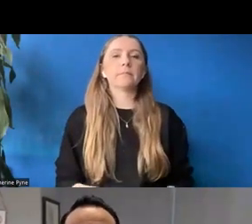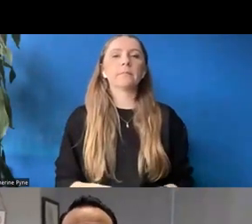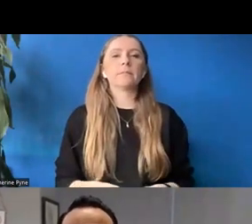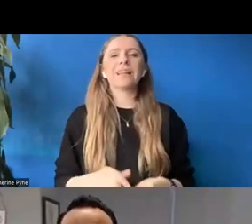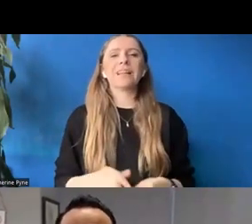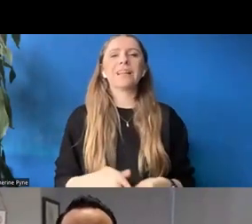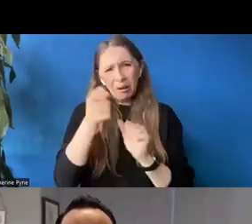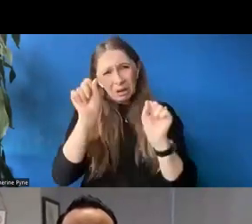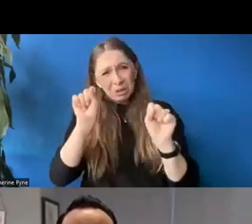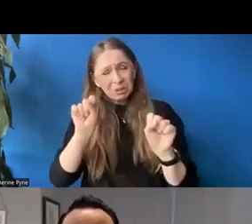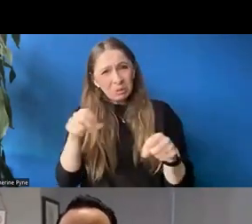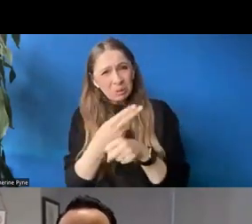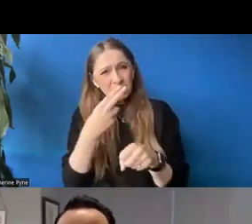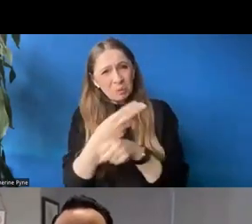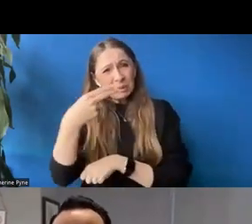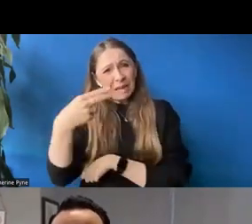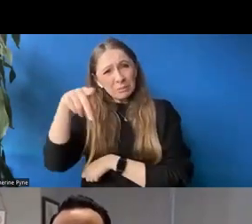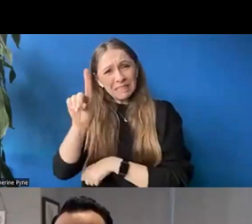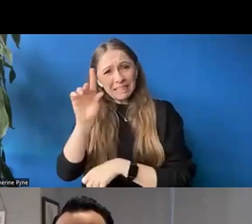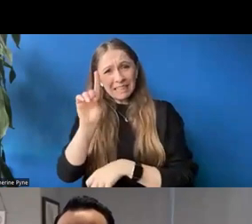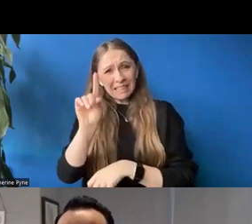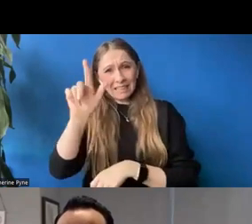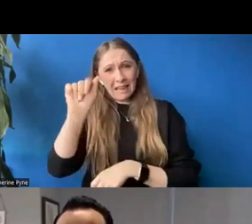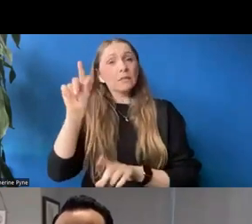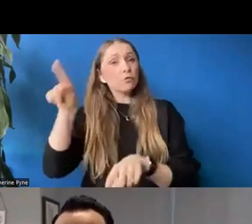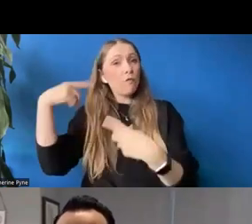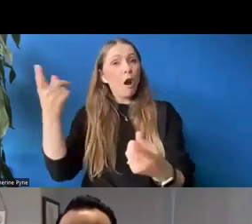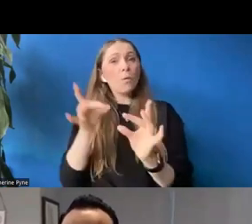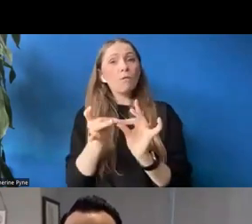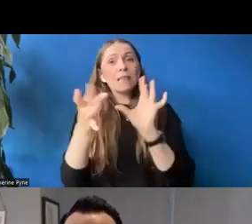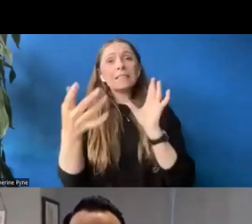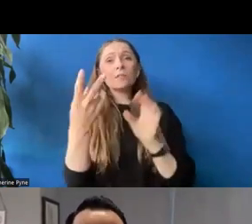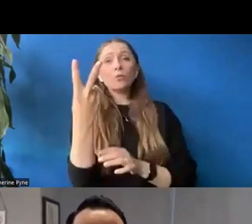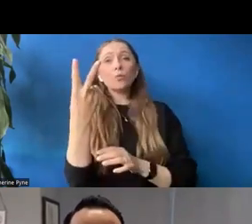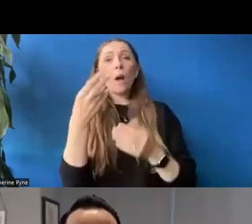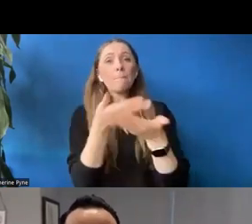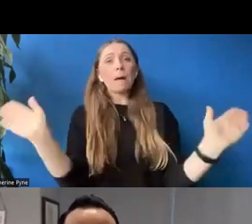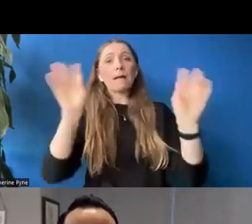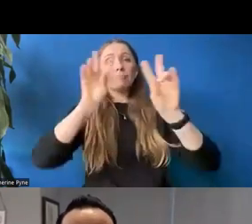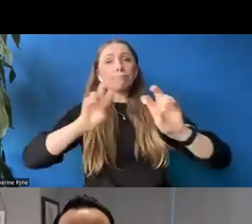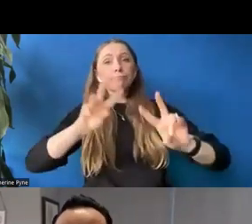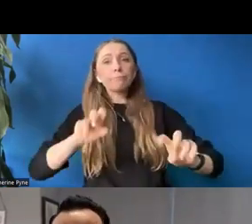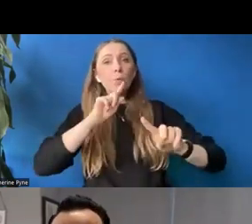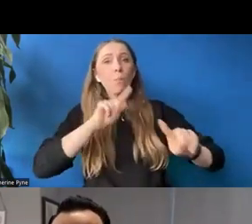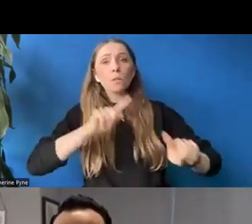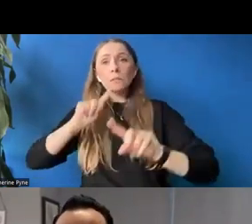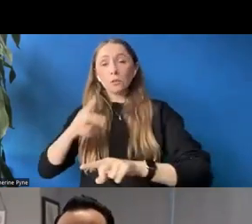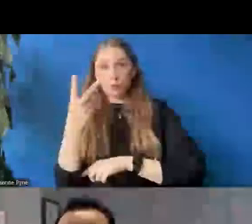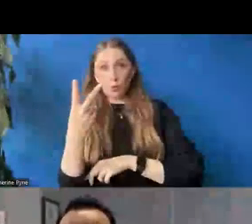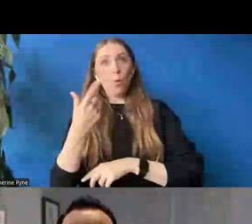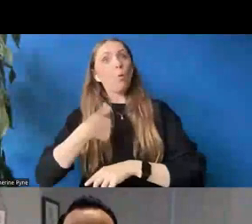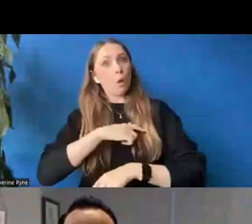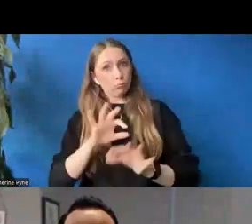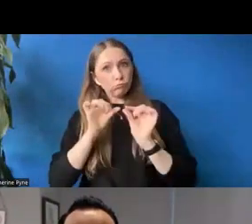How can you use HPD data? So far, we have released 2 public analytical reports from the HPD, and we will continue to release